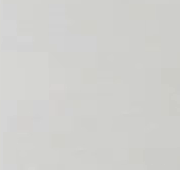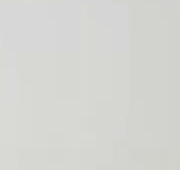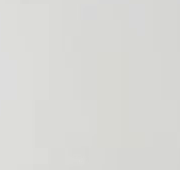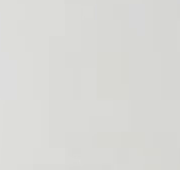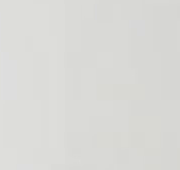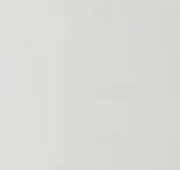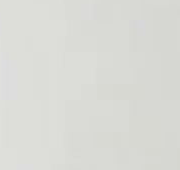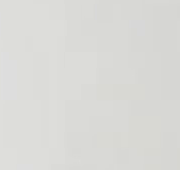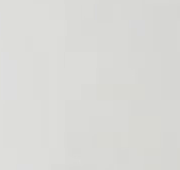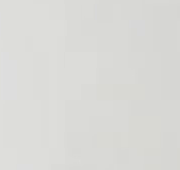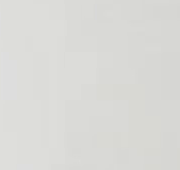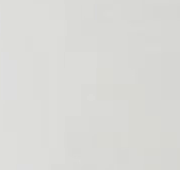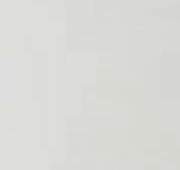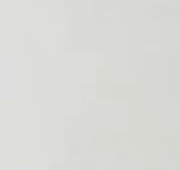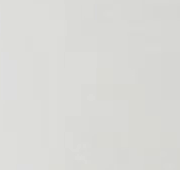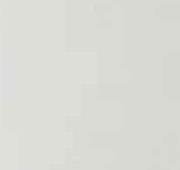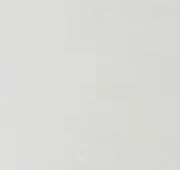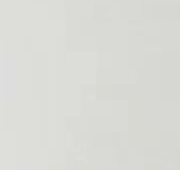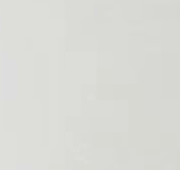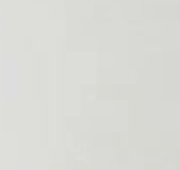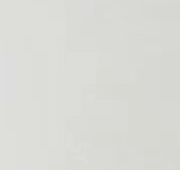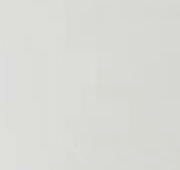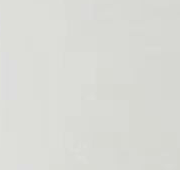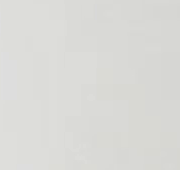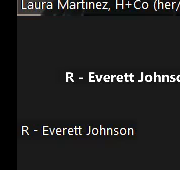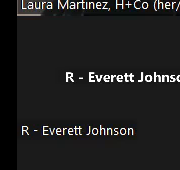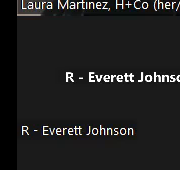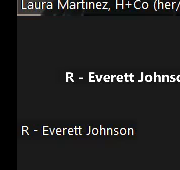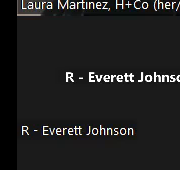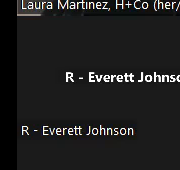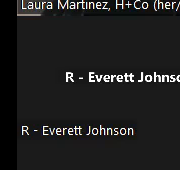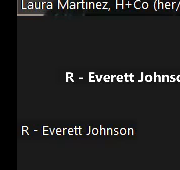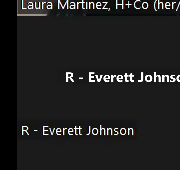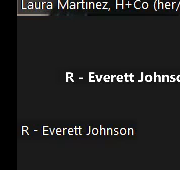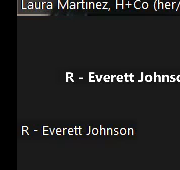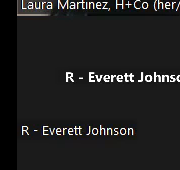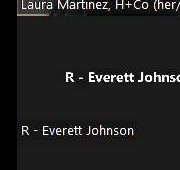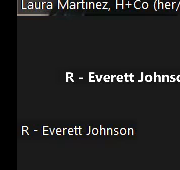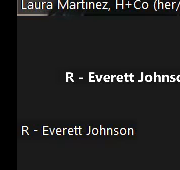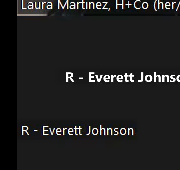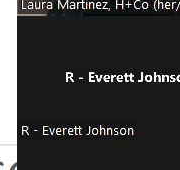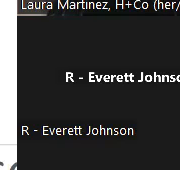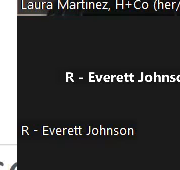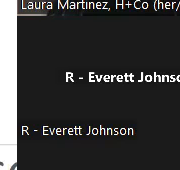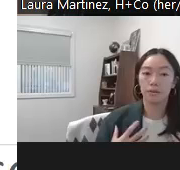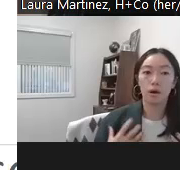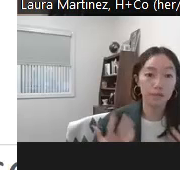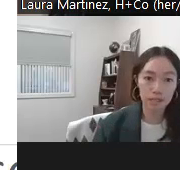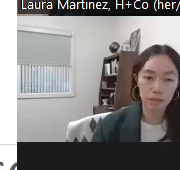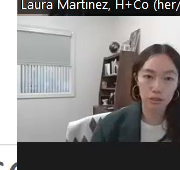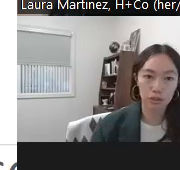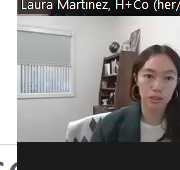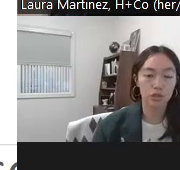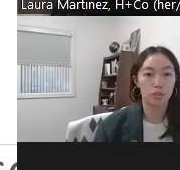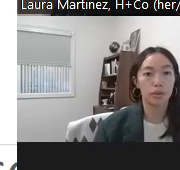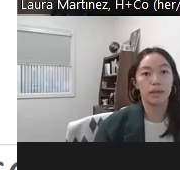All right, let me try this again. I'm going to share my screen once more. And Rocio presented kind of this high level update. We have all of